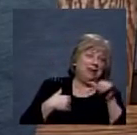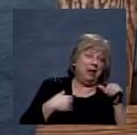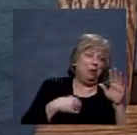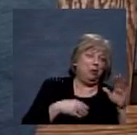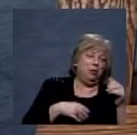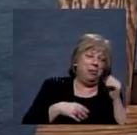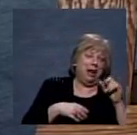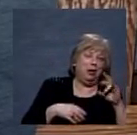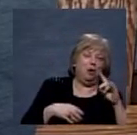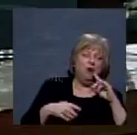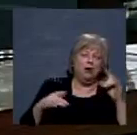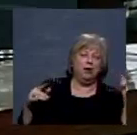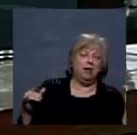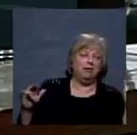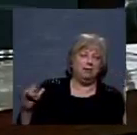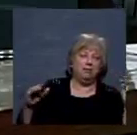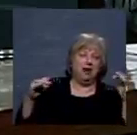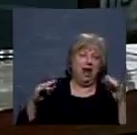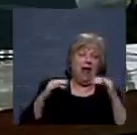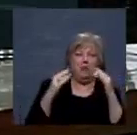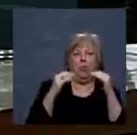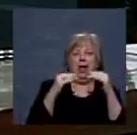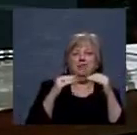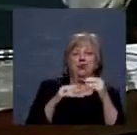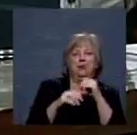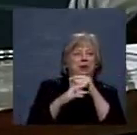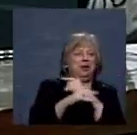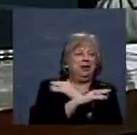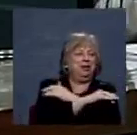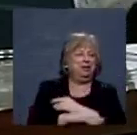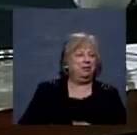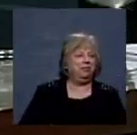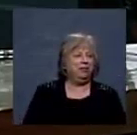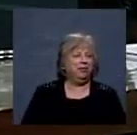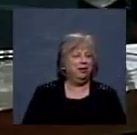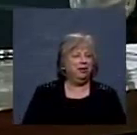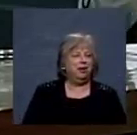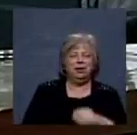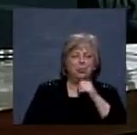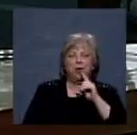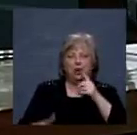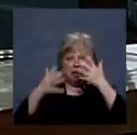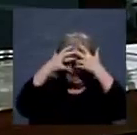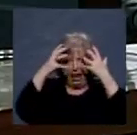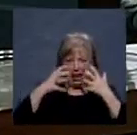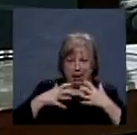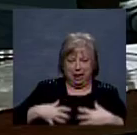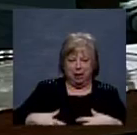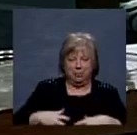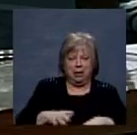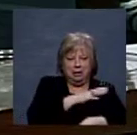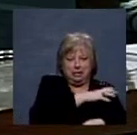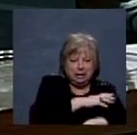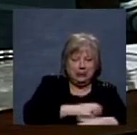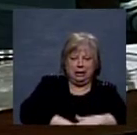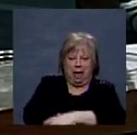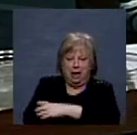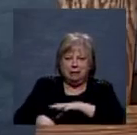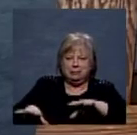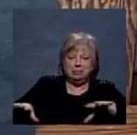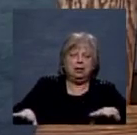an issue for residents to... And they don't just stay in my property, no. You don't have to wear one of these helmet things and all this stuff in your backyard to keep away from